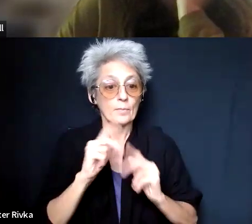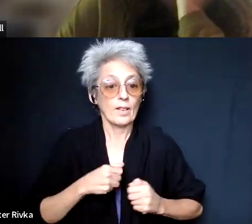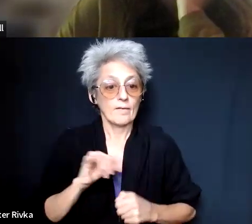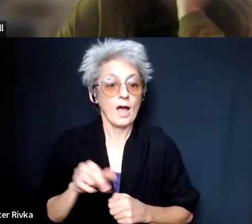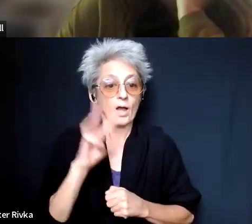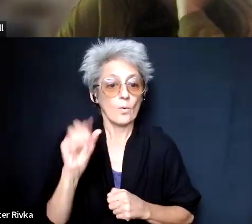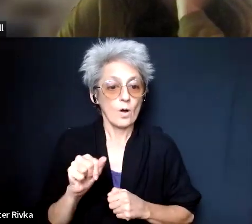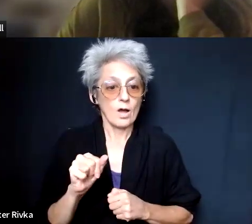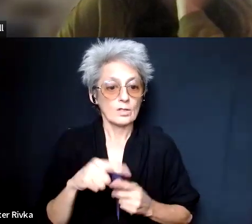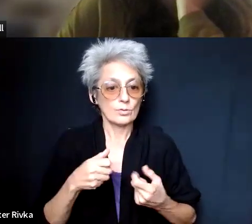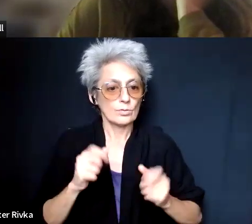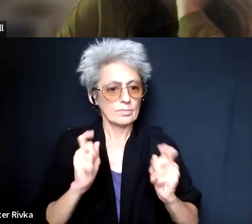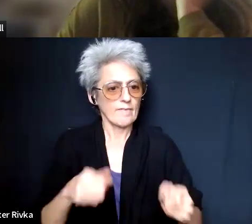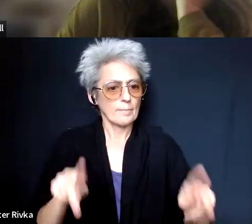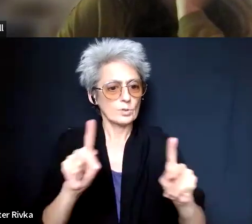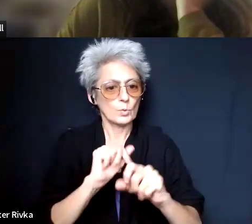to.